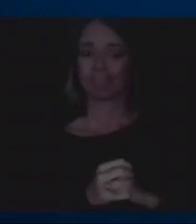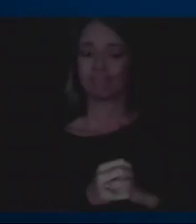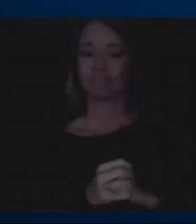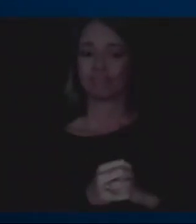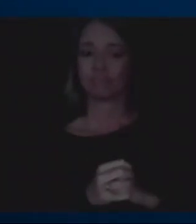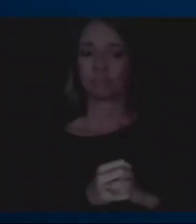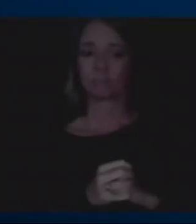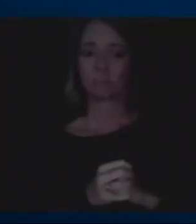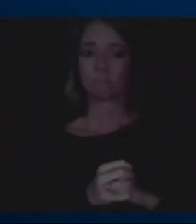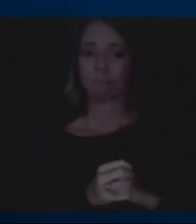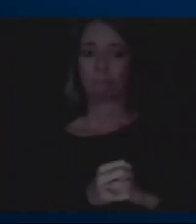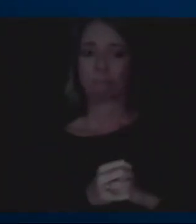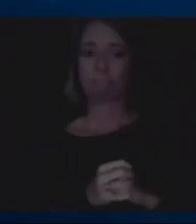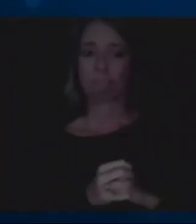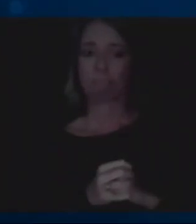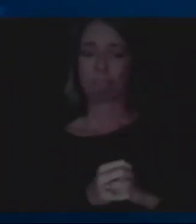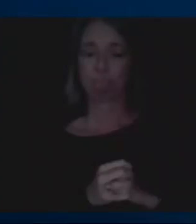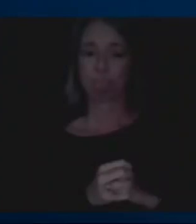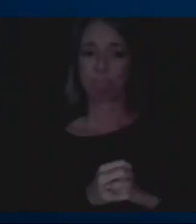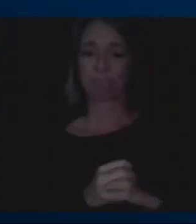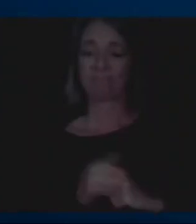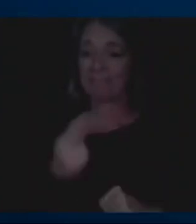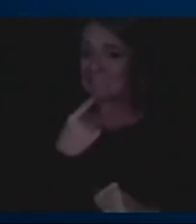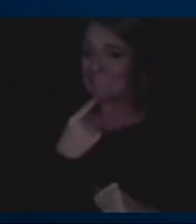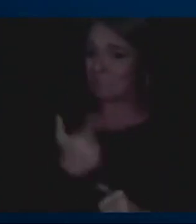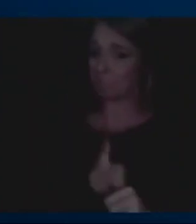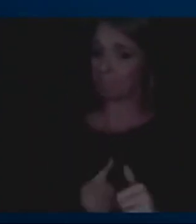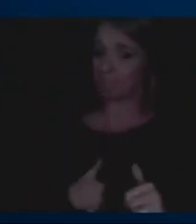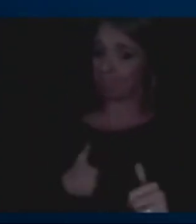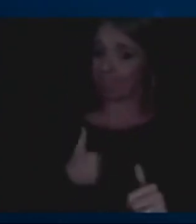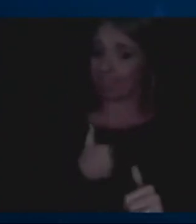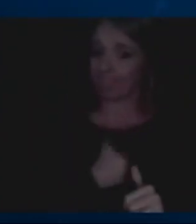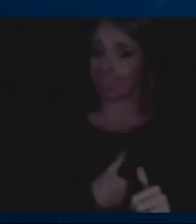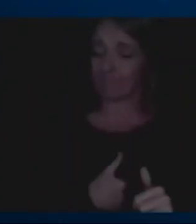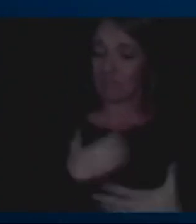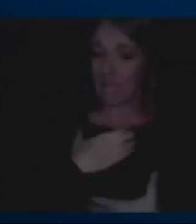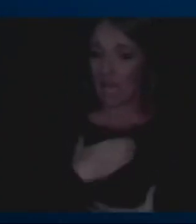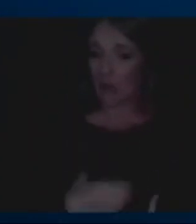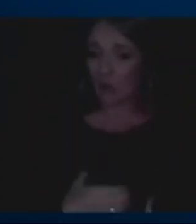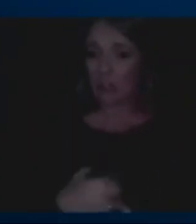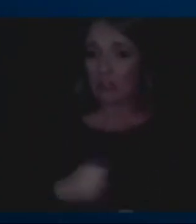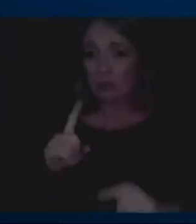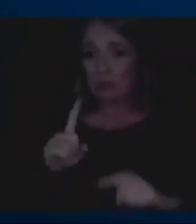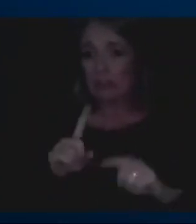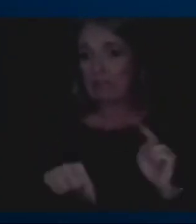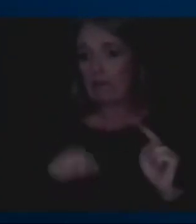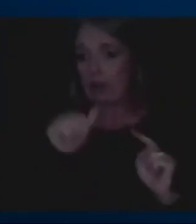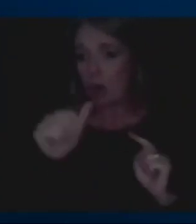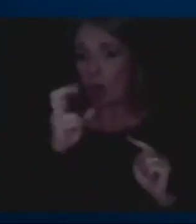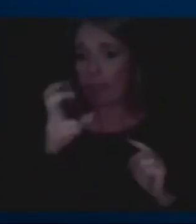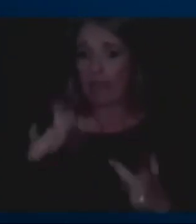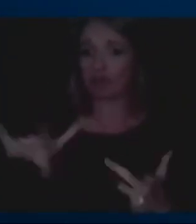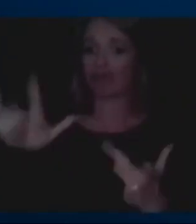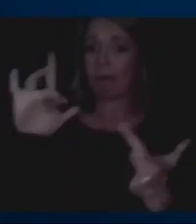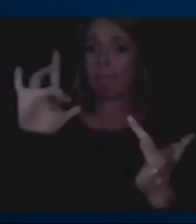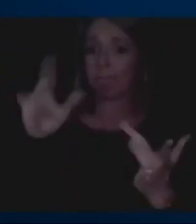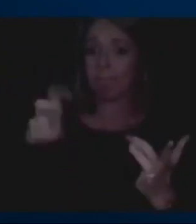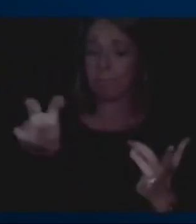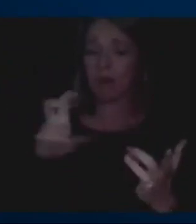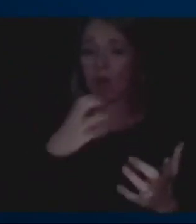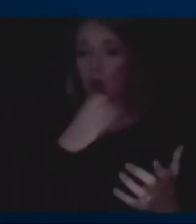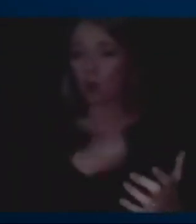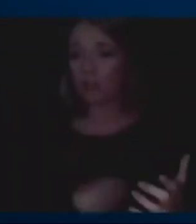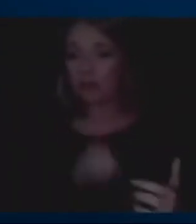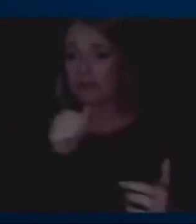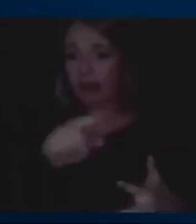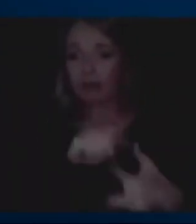Saying, I'm sorry, I wish we wouldn't have gone on this trip, or I wish we wouldn't have done this, and I love